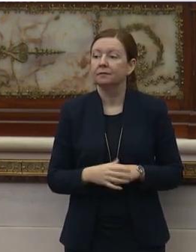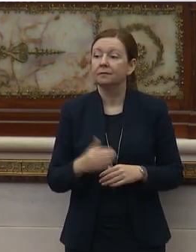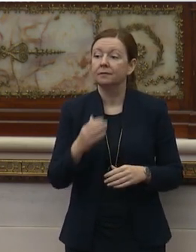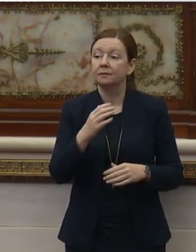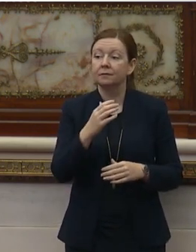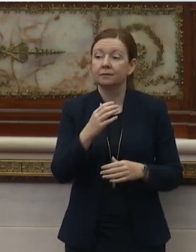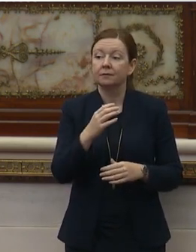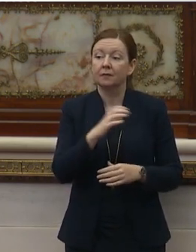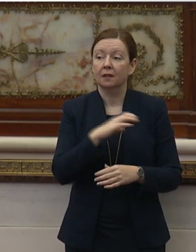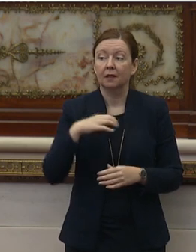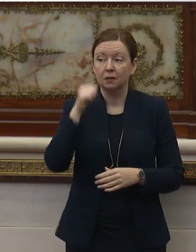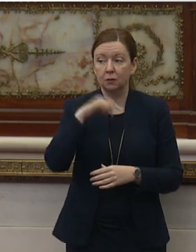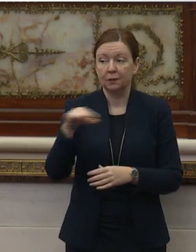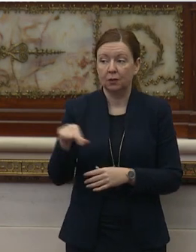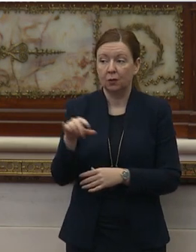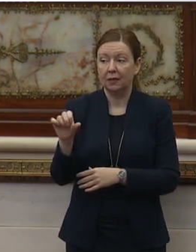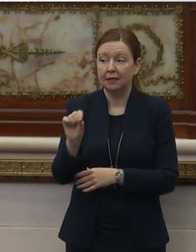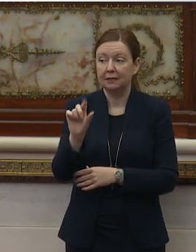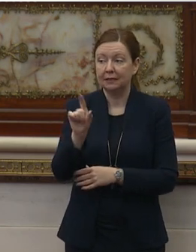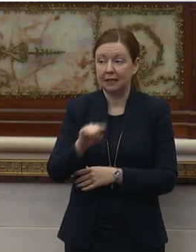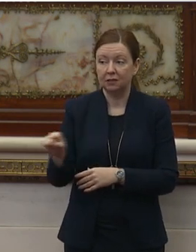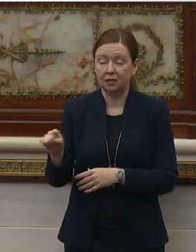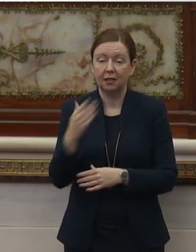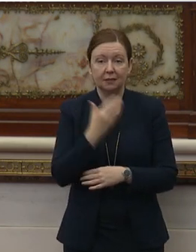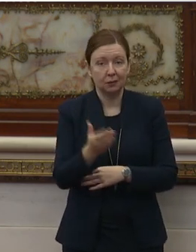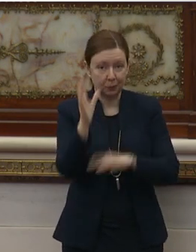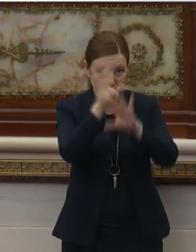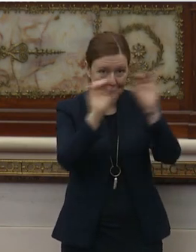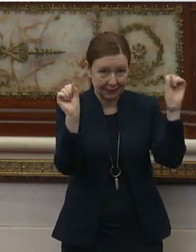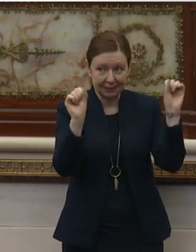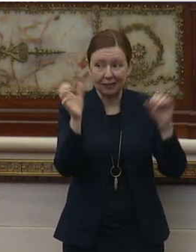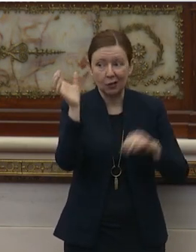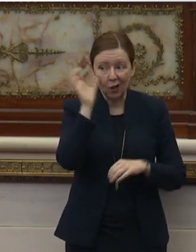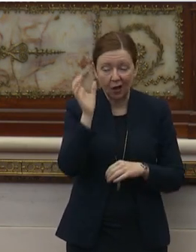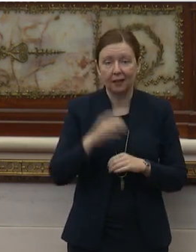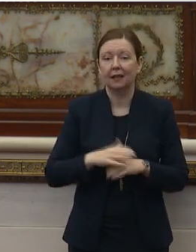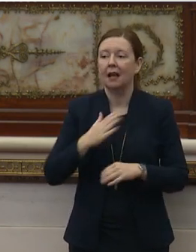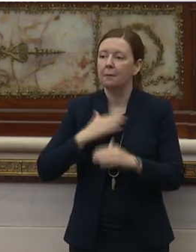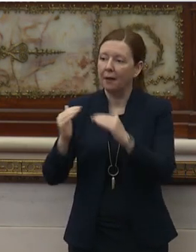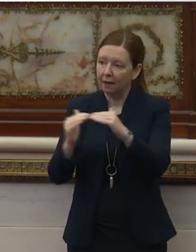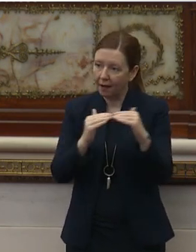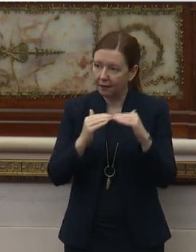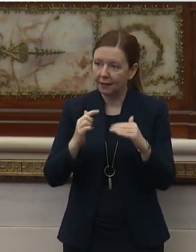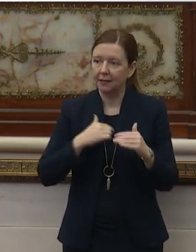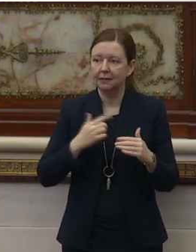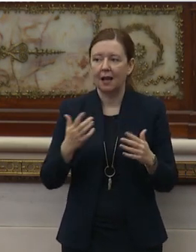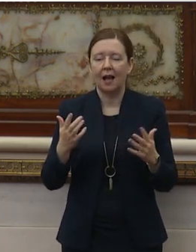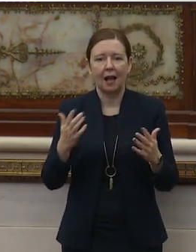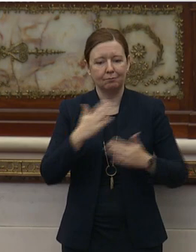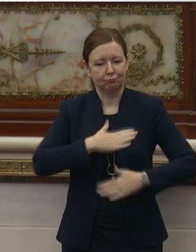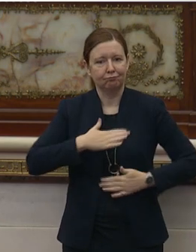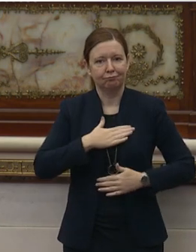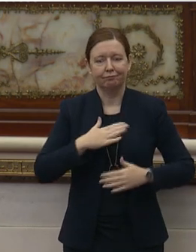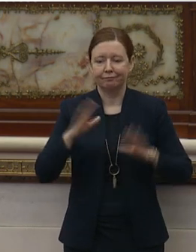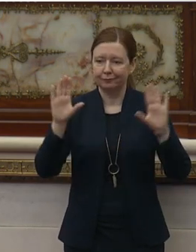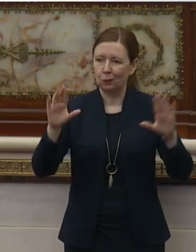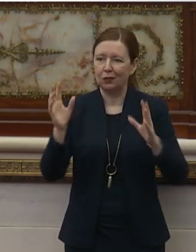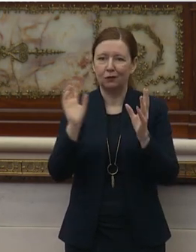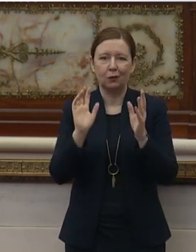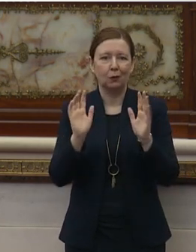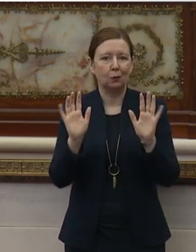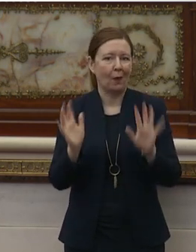Councilwoman Quinones Sanchez. Good morning, President Clark and my colleagues, and I'm enjoying this wonderful